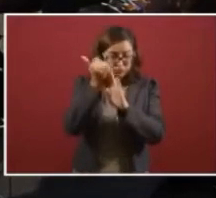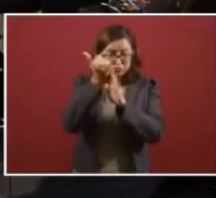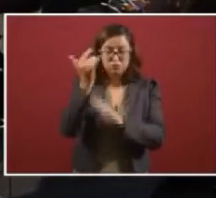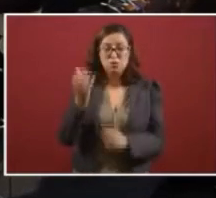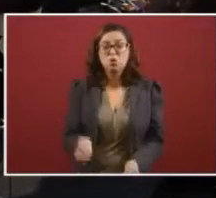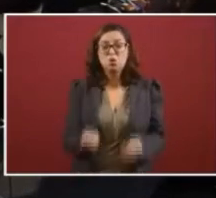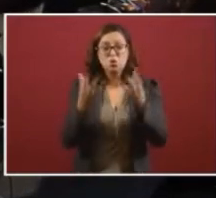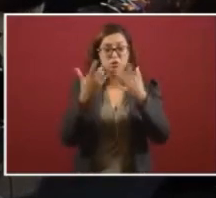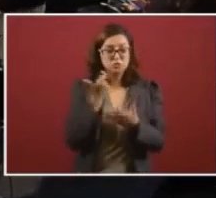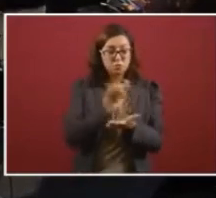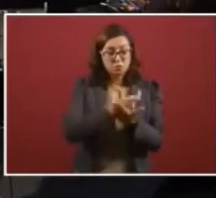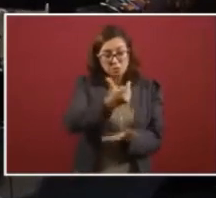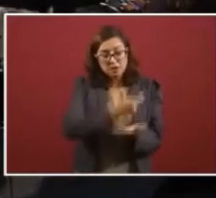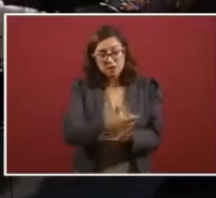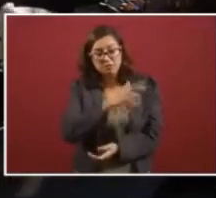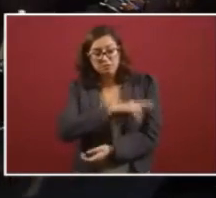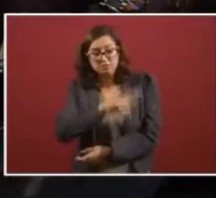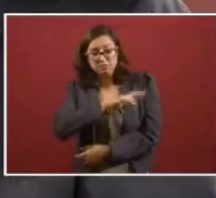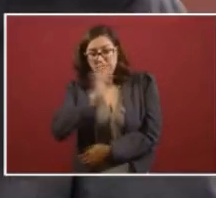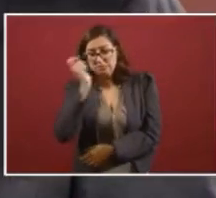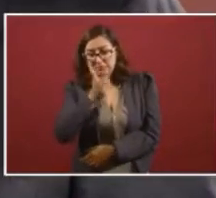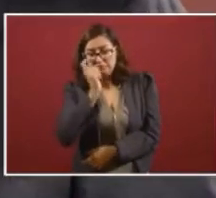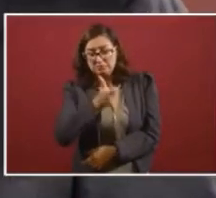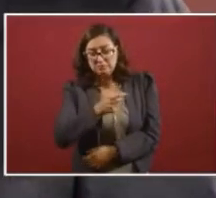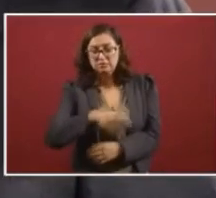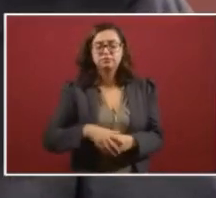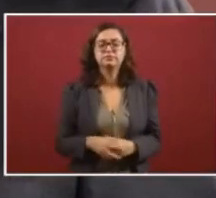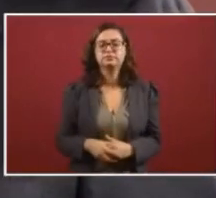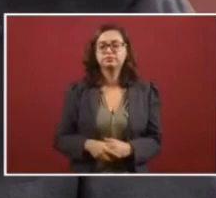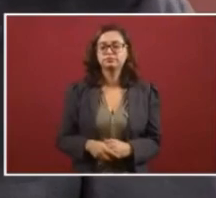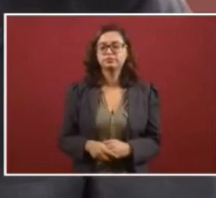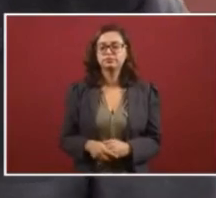investment. So how much is the tariff?